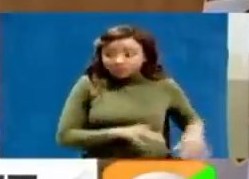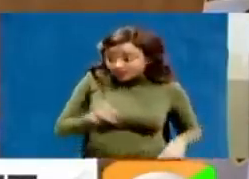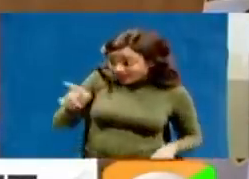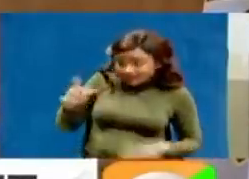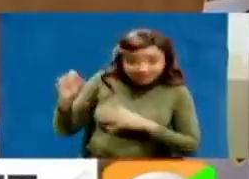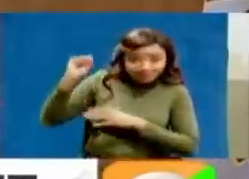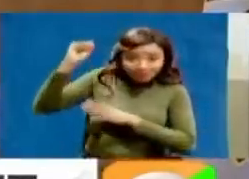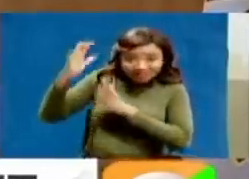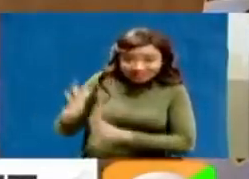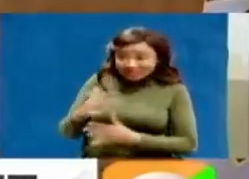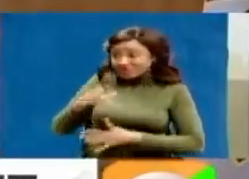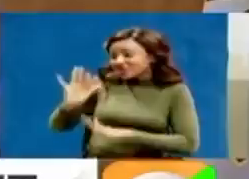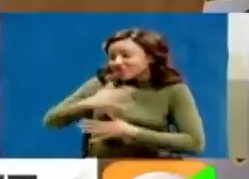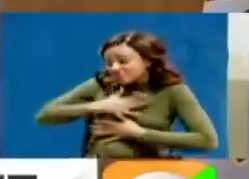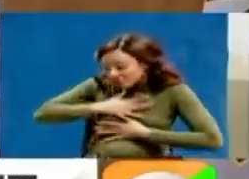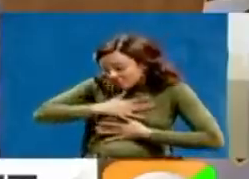that have been set out.